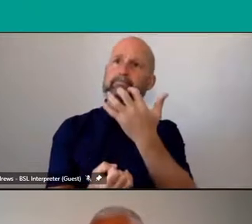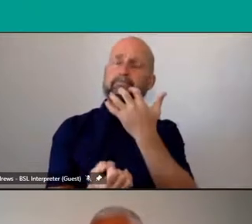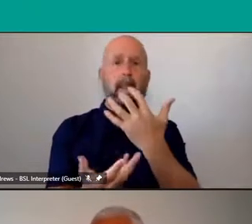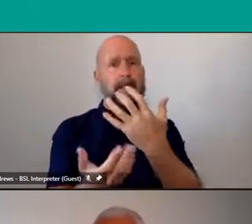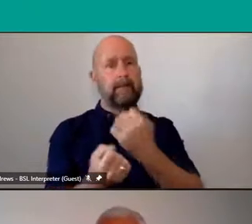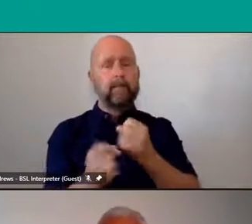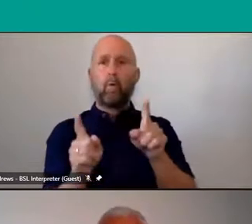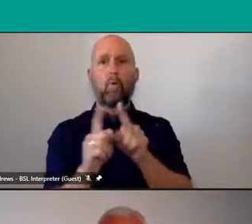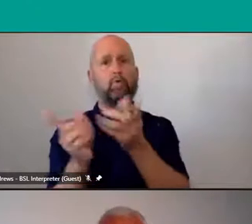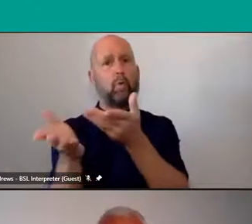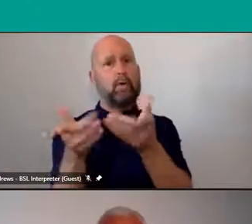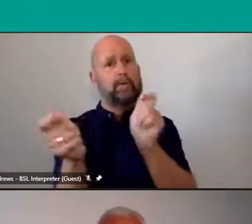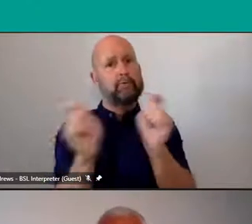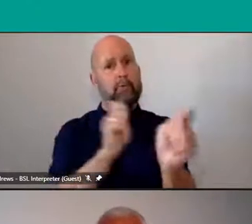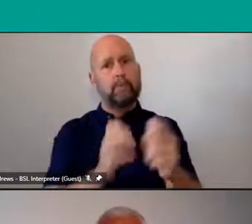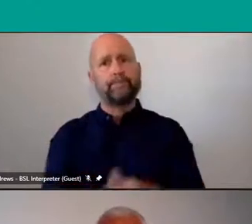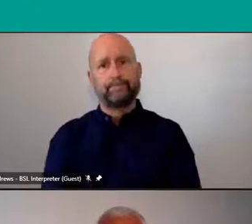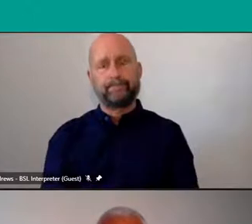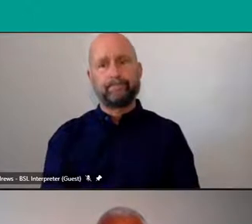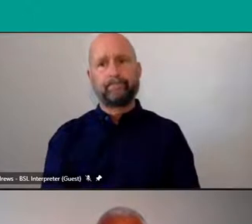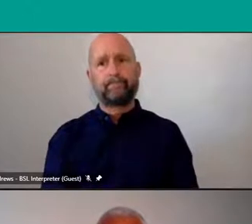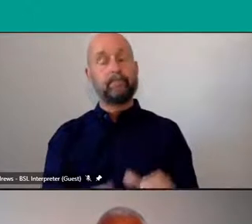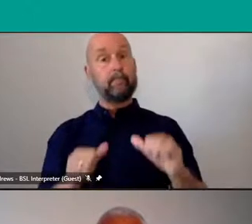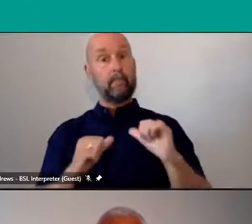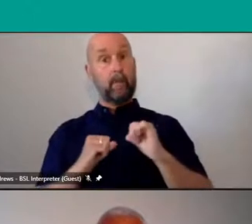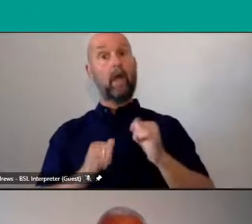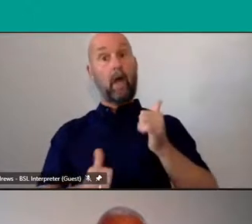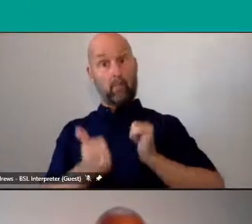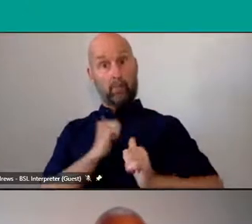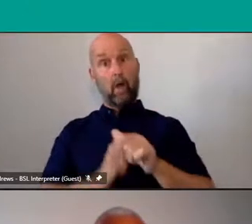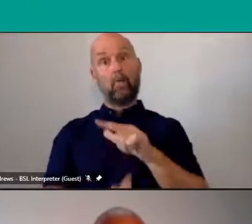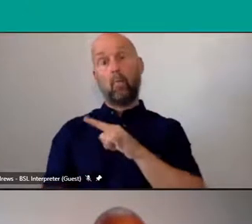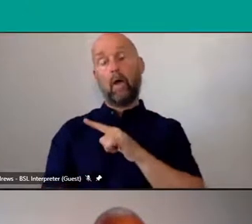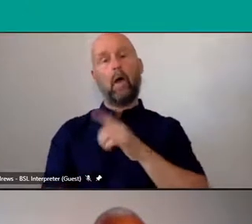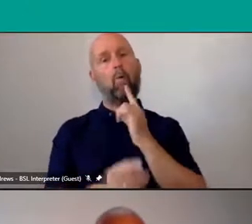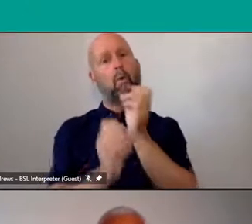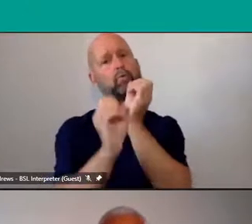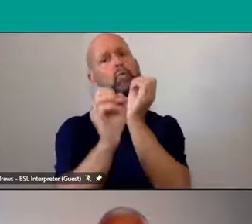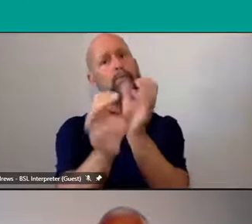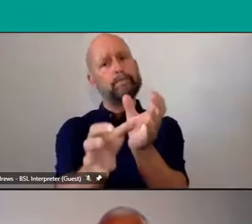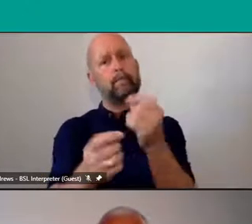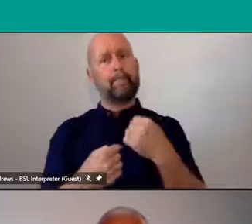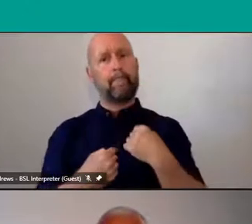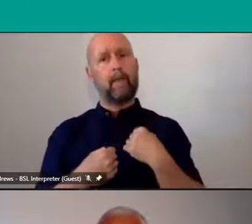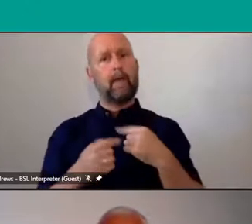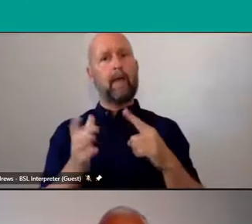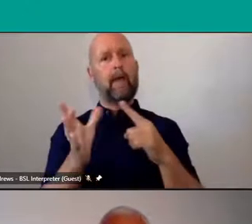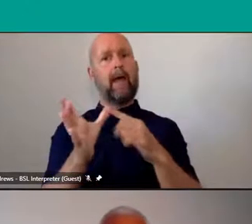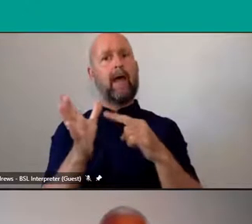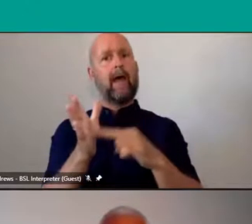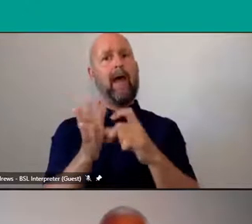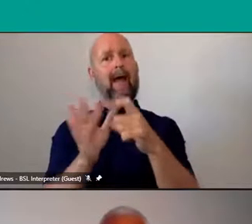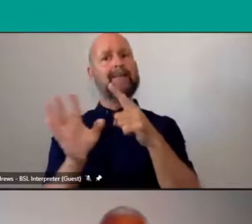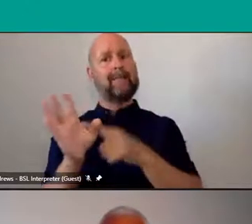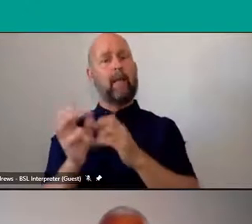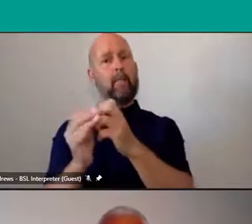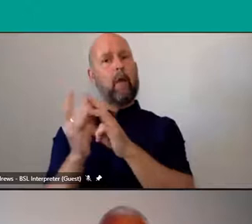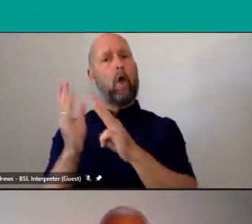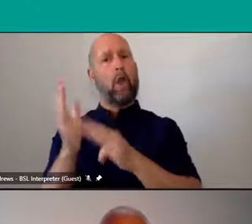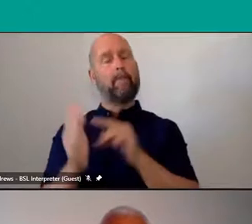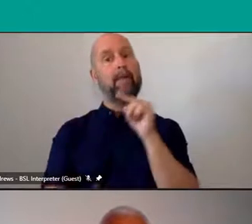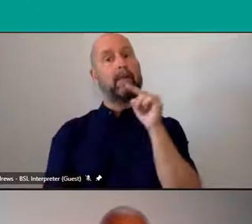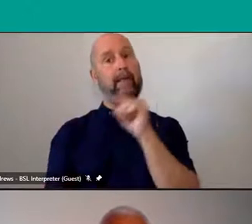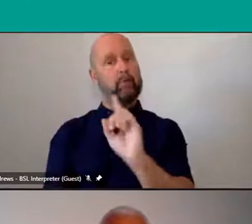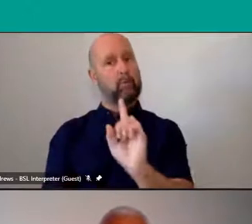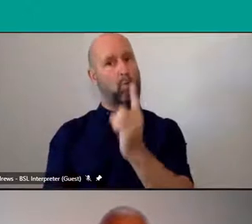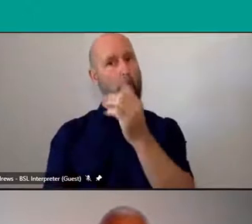deliver. I'm proud to say that that Andy Burnham was one of those leaders that stepped